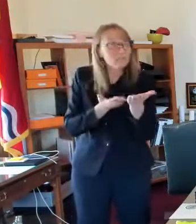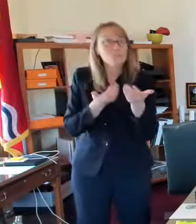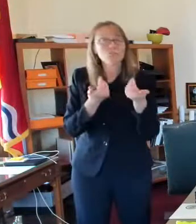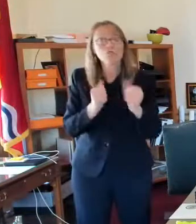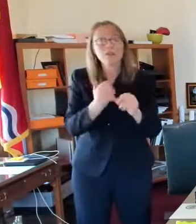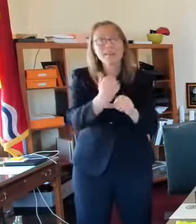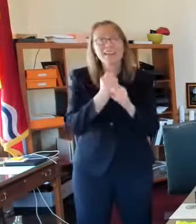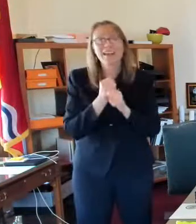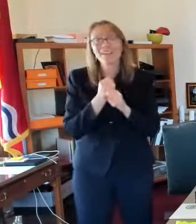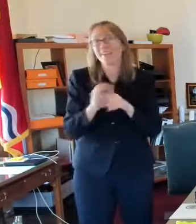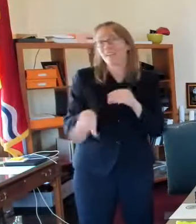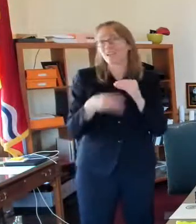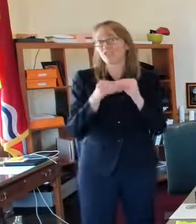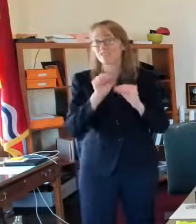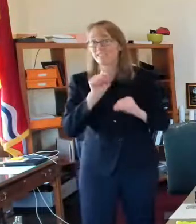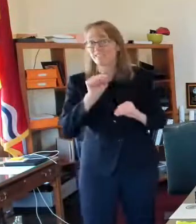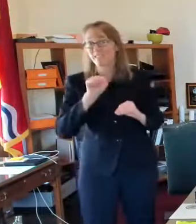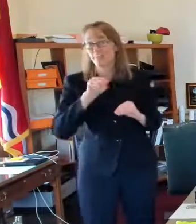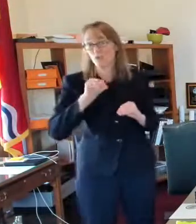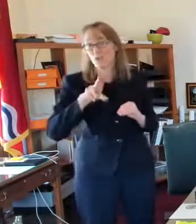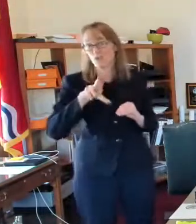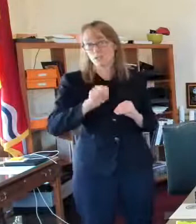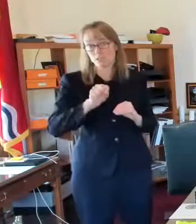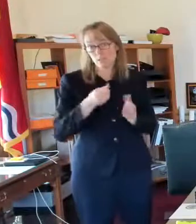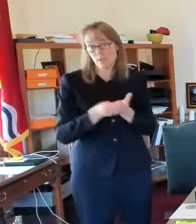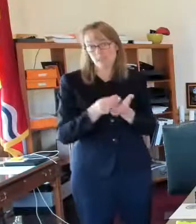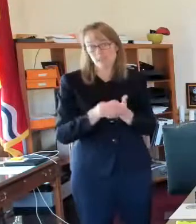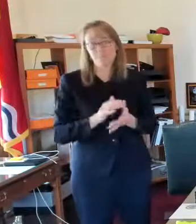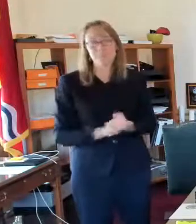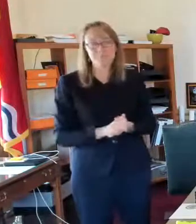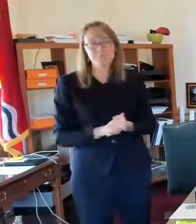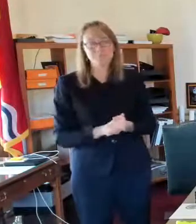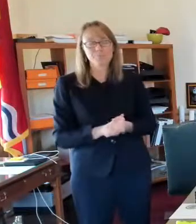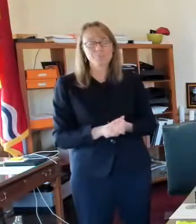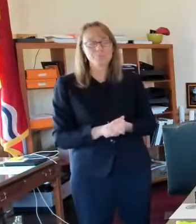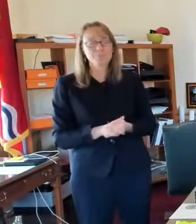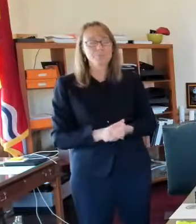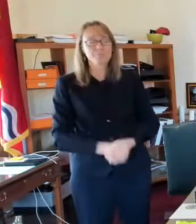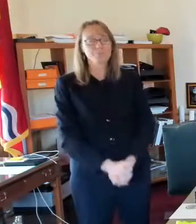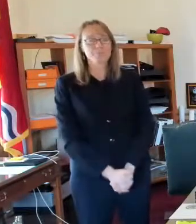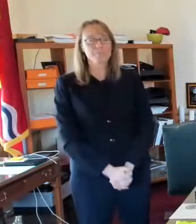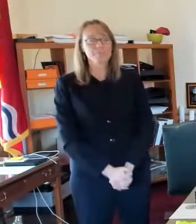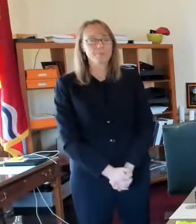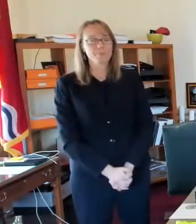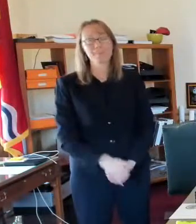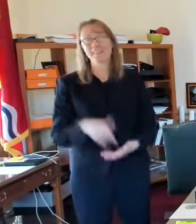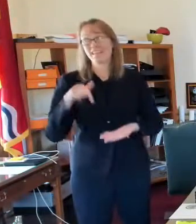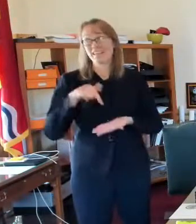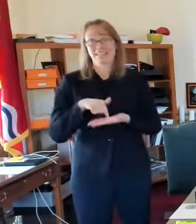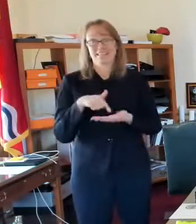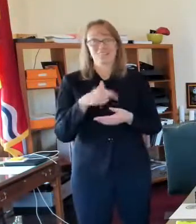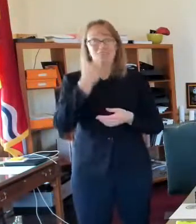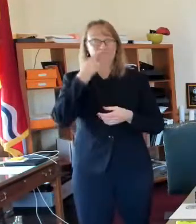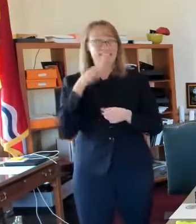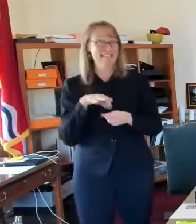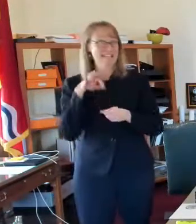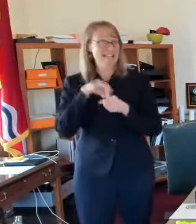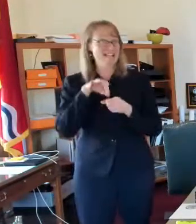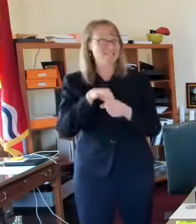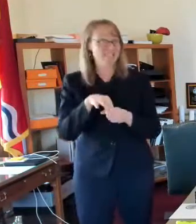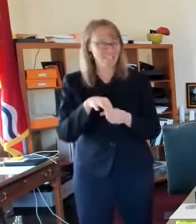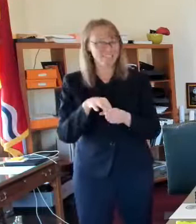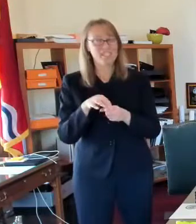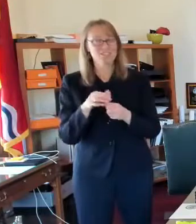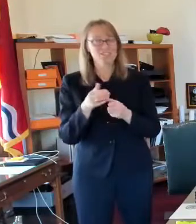additional stimulus money. Now, you know, this election has put a monkey wrench in all of that, and we're very